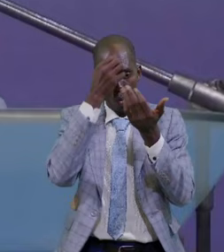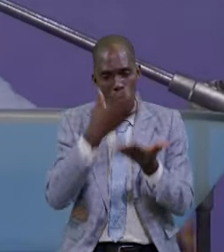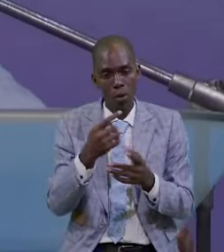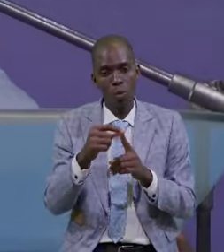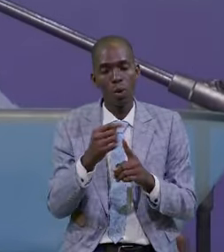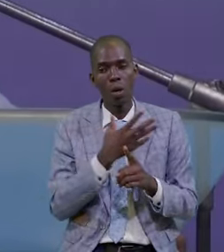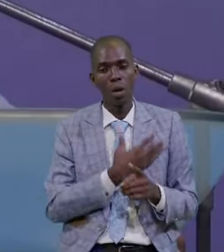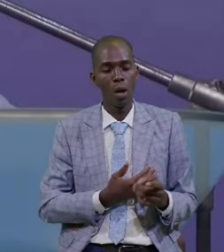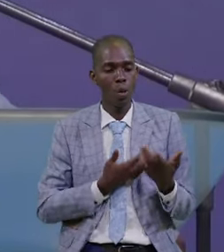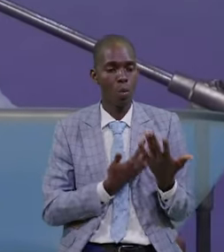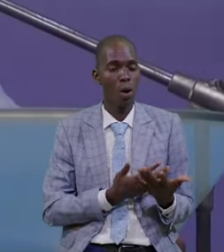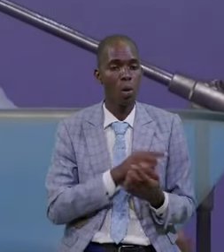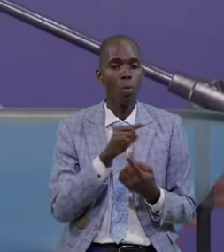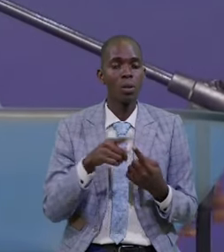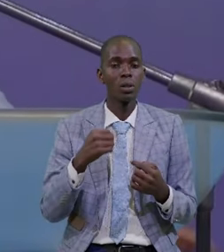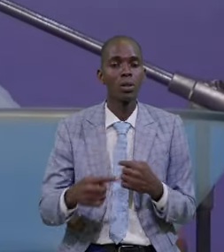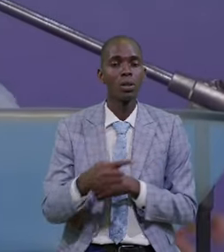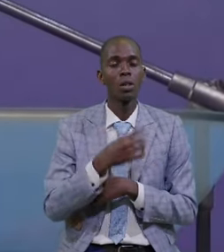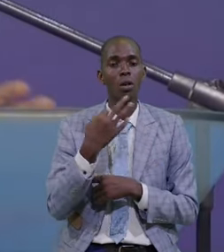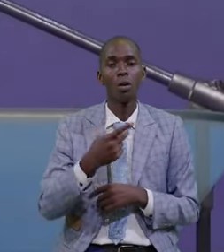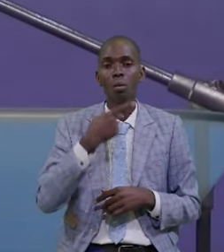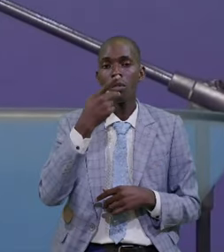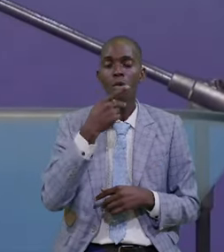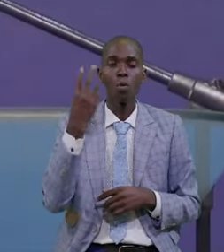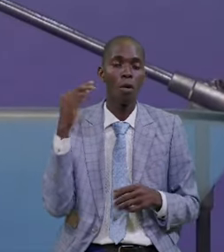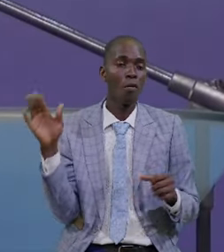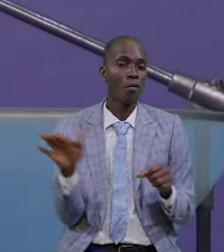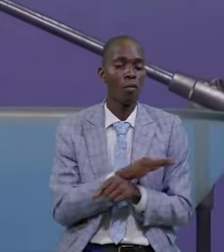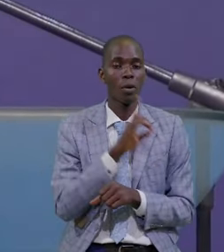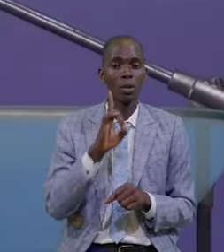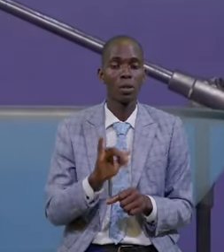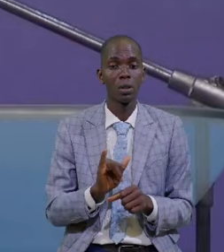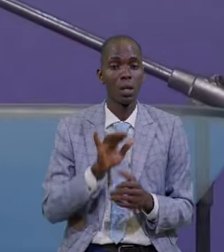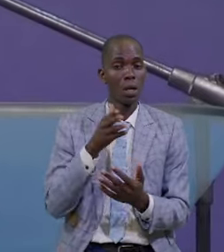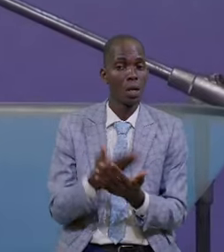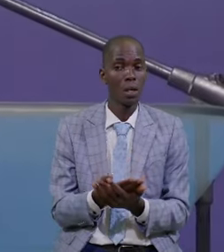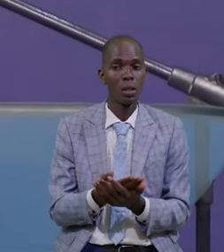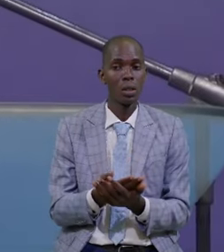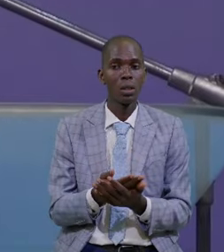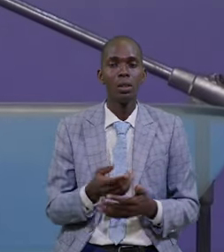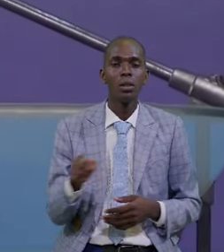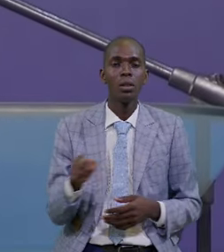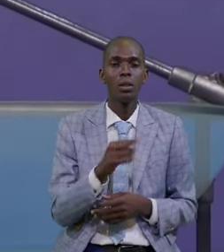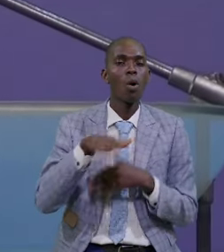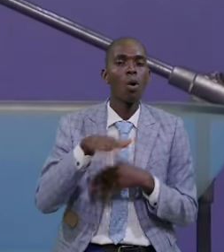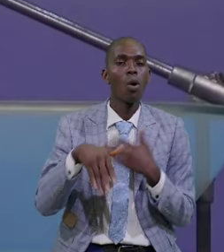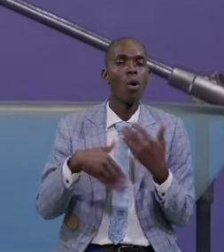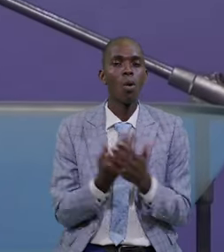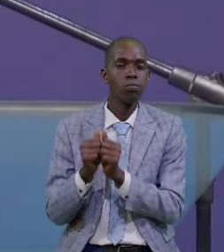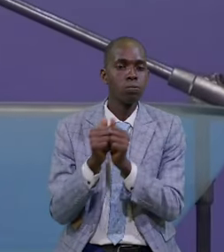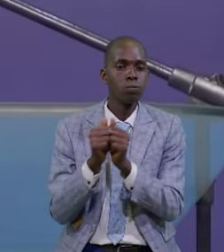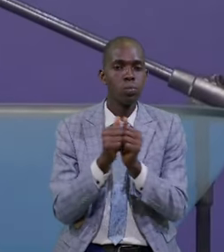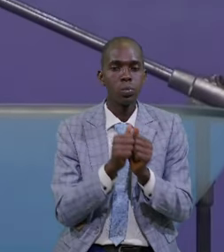was fully come. They were all with one accord, one